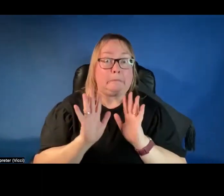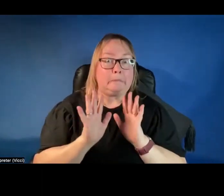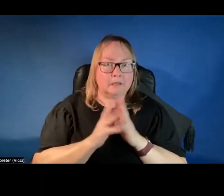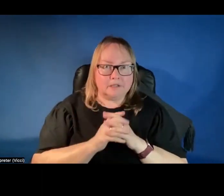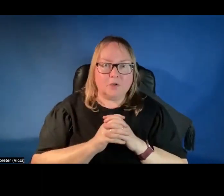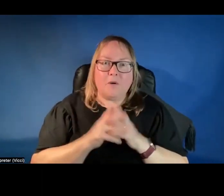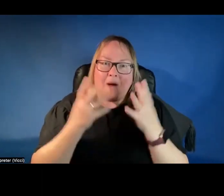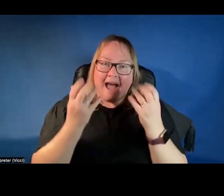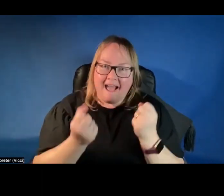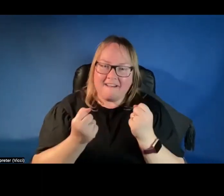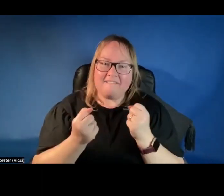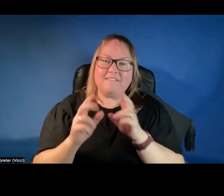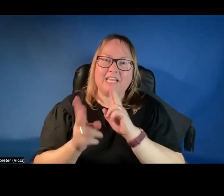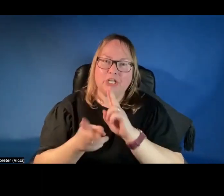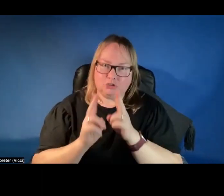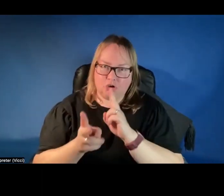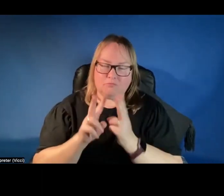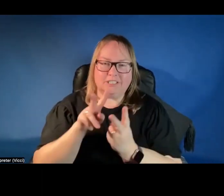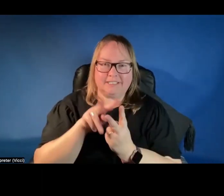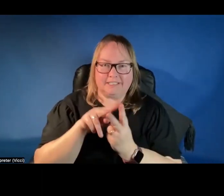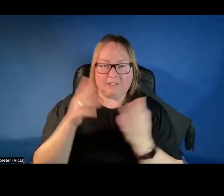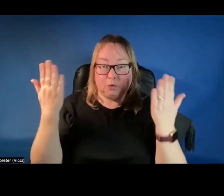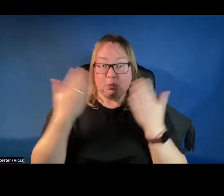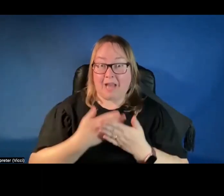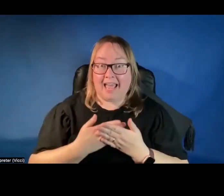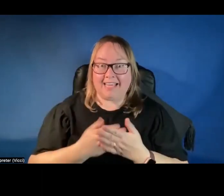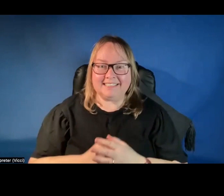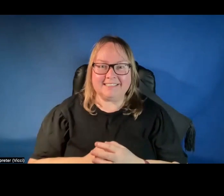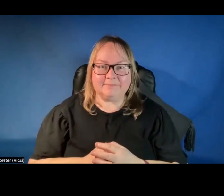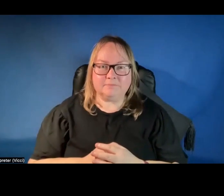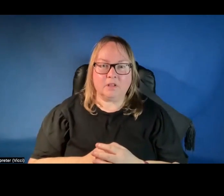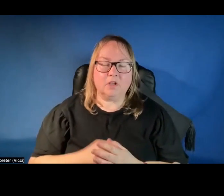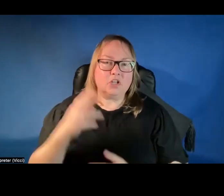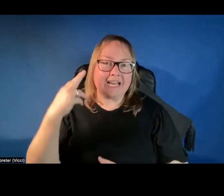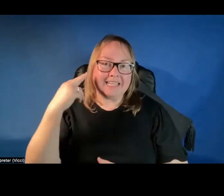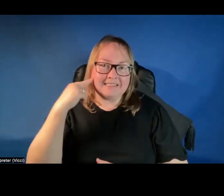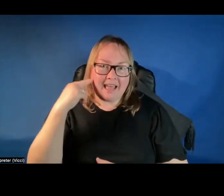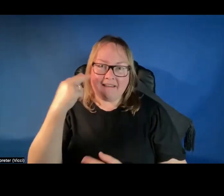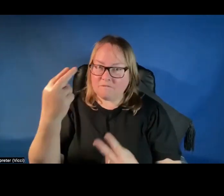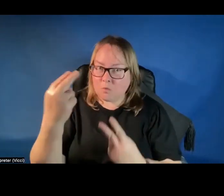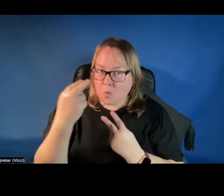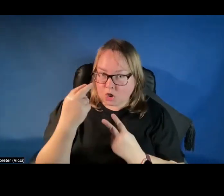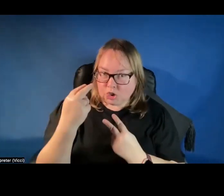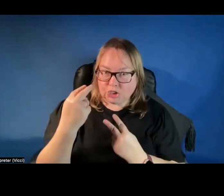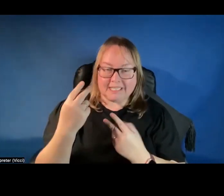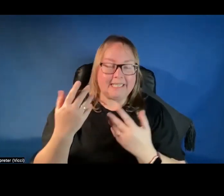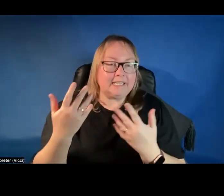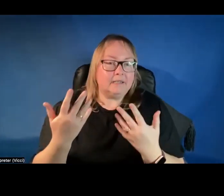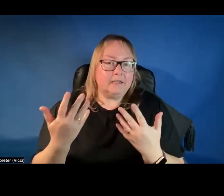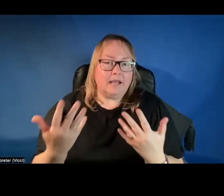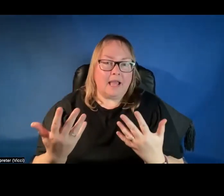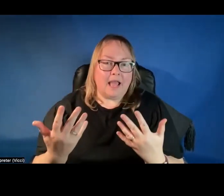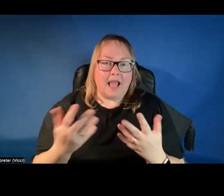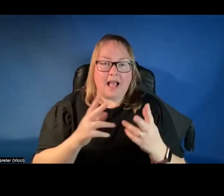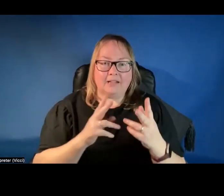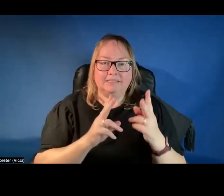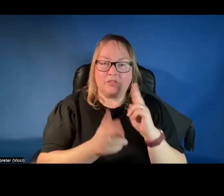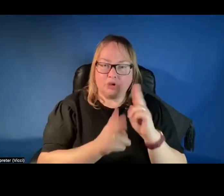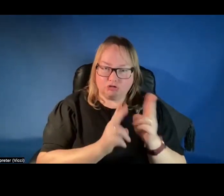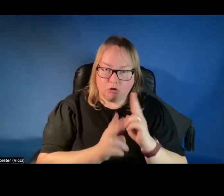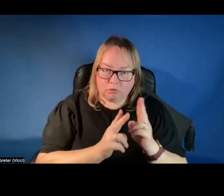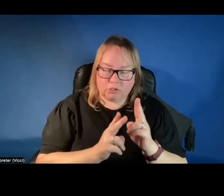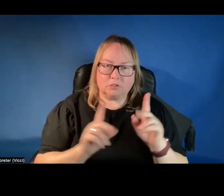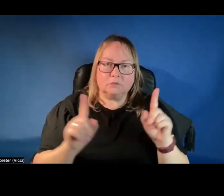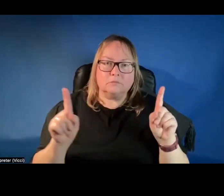have BSL interpretation. So for our deaf audiences and our and interpreters, we